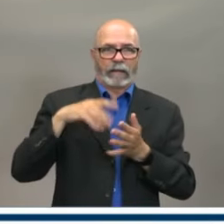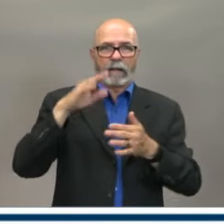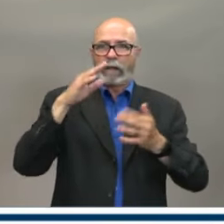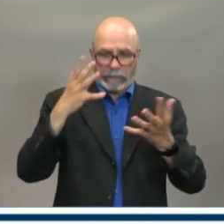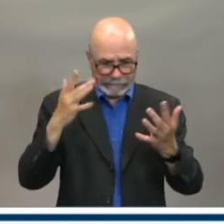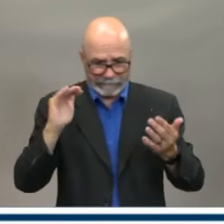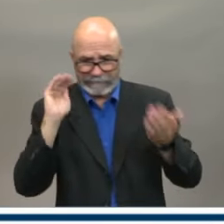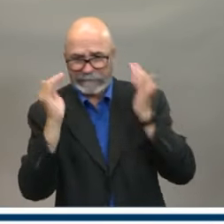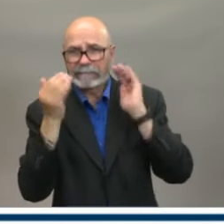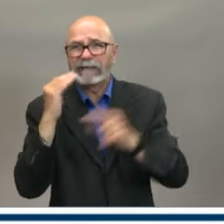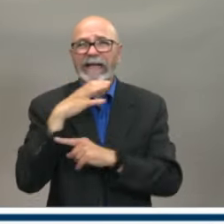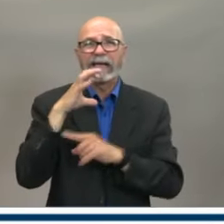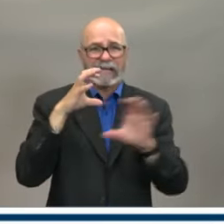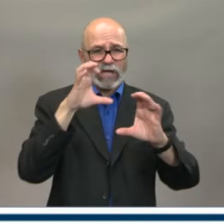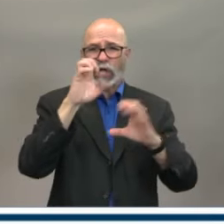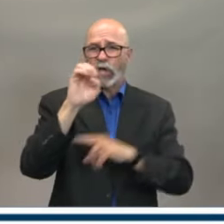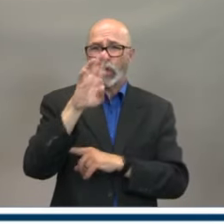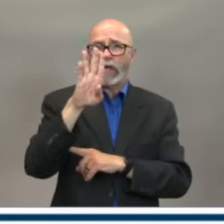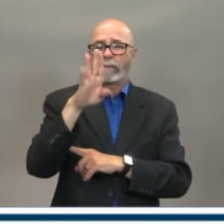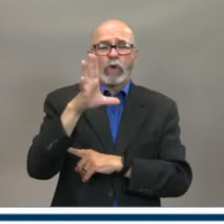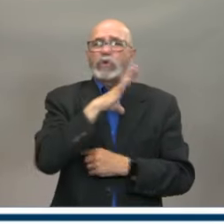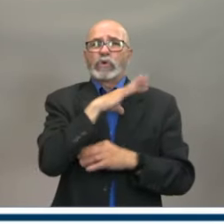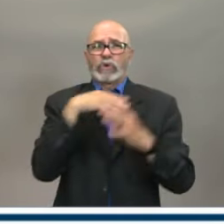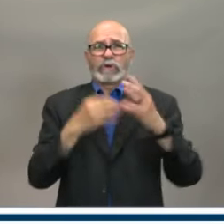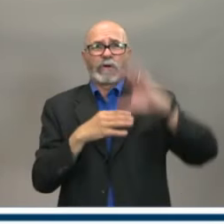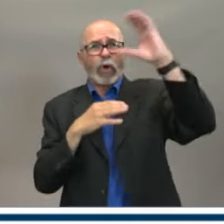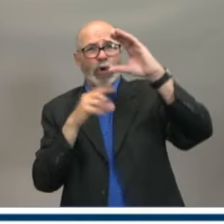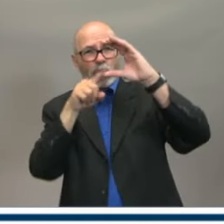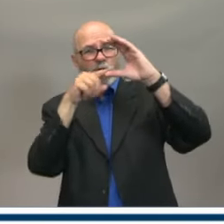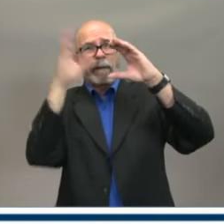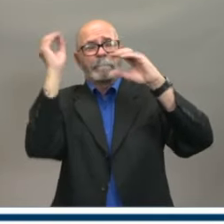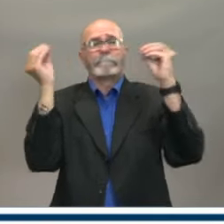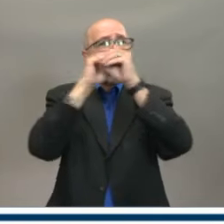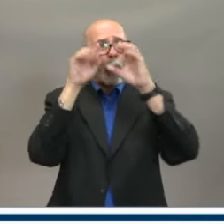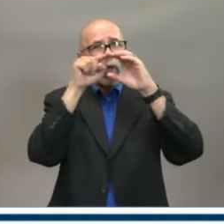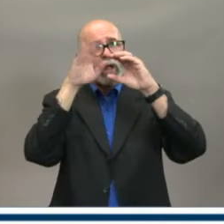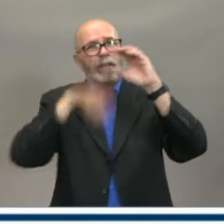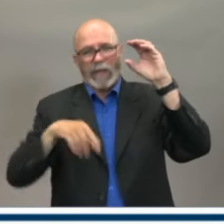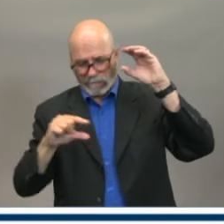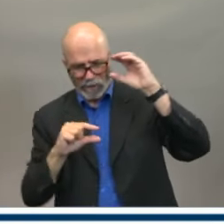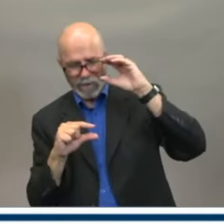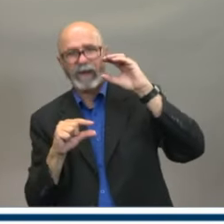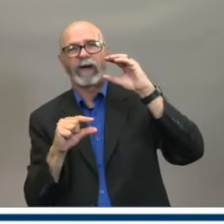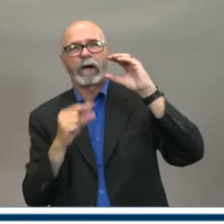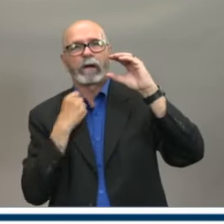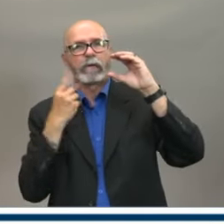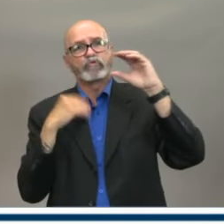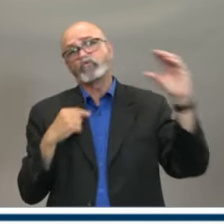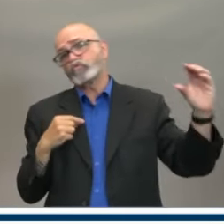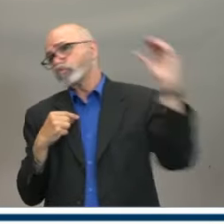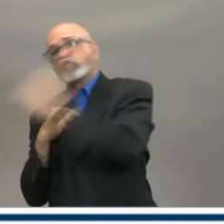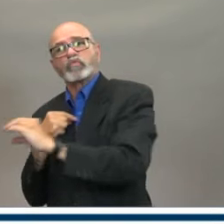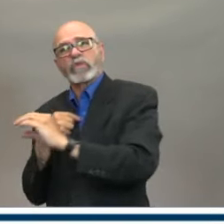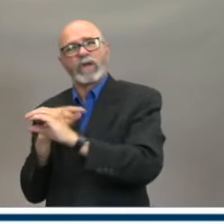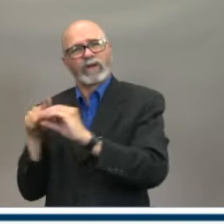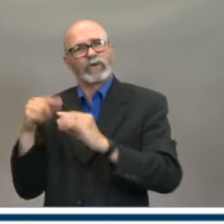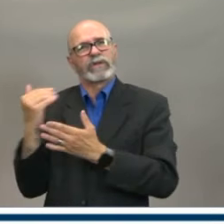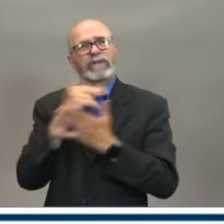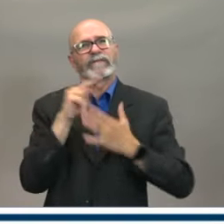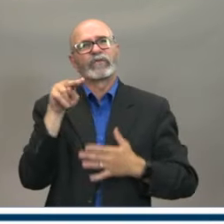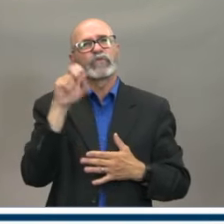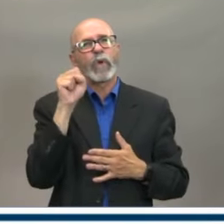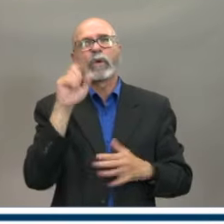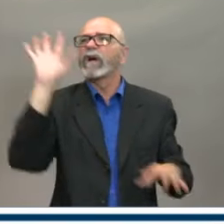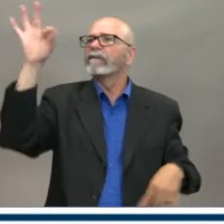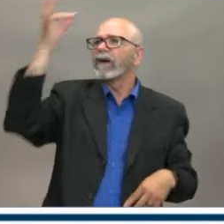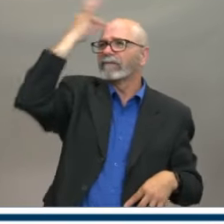what are you doing to close this gap in what a minimum living wage is considered between Nova Scotia's government and the federal government? Well, the national